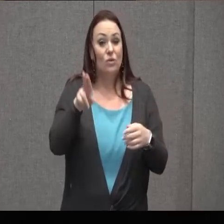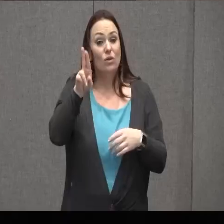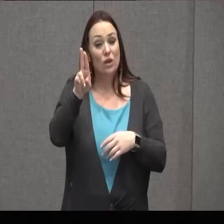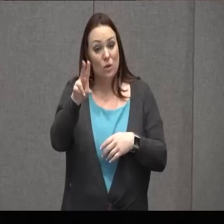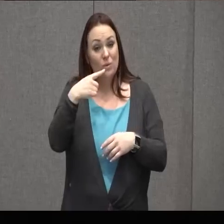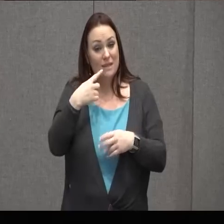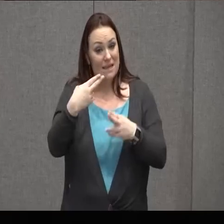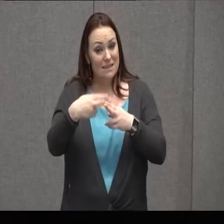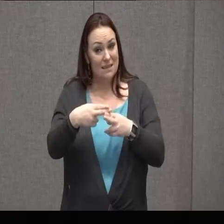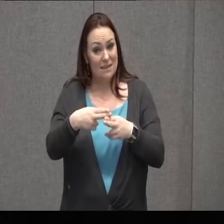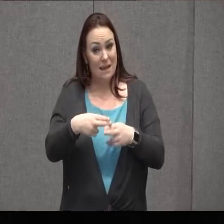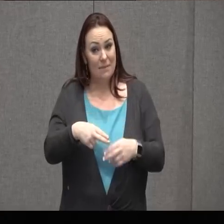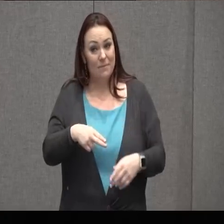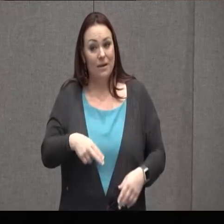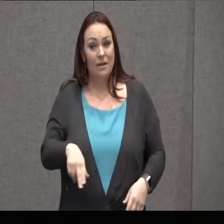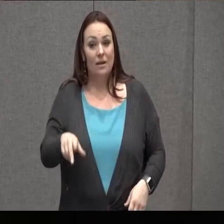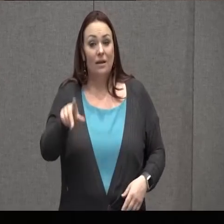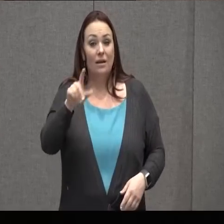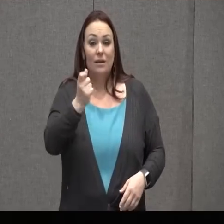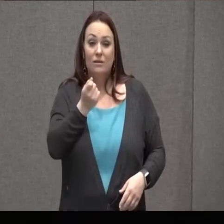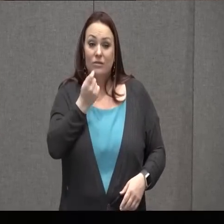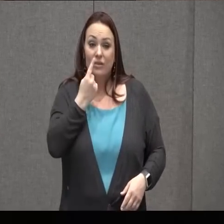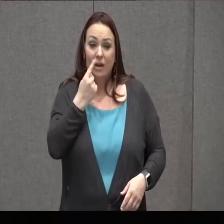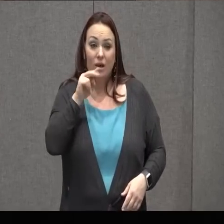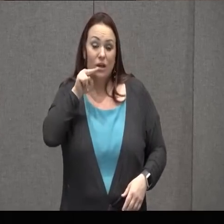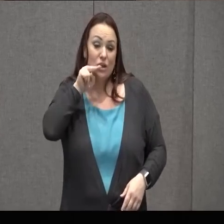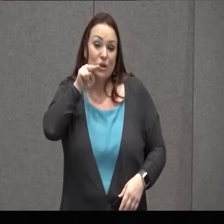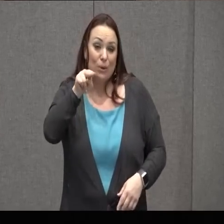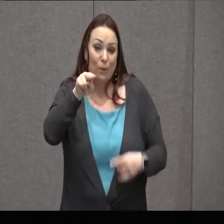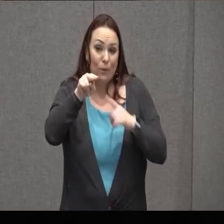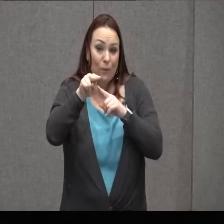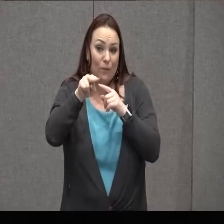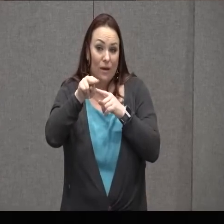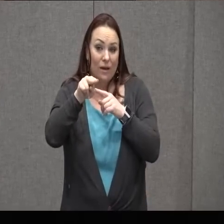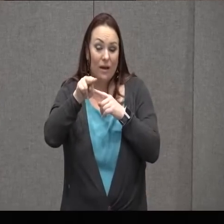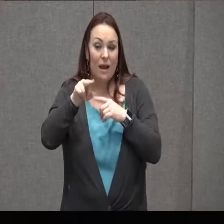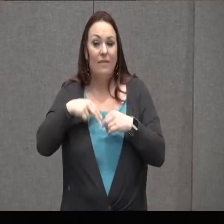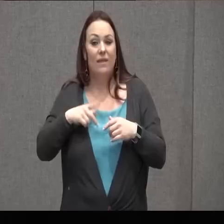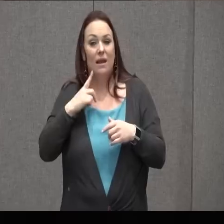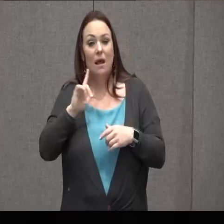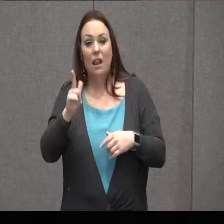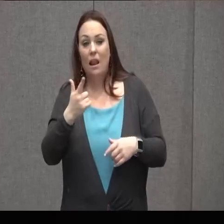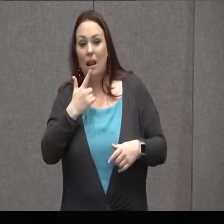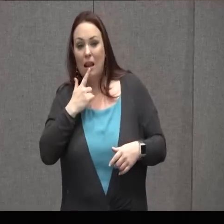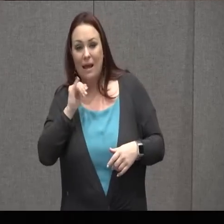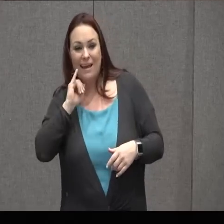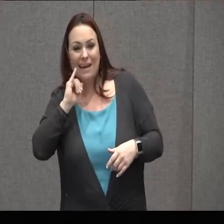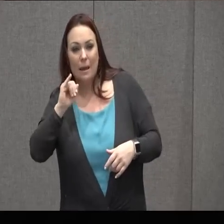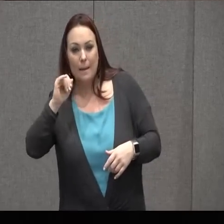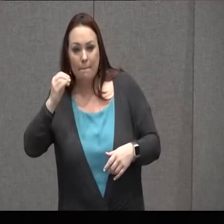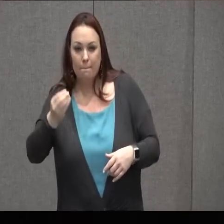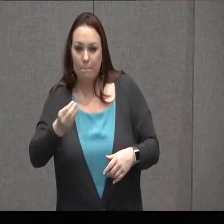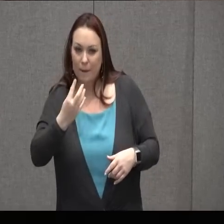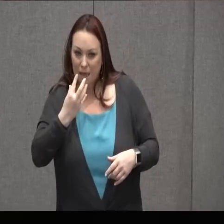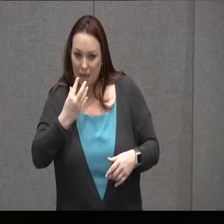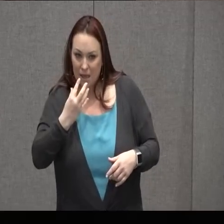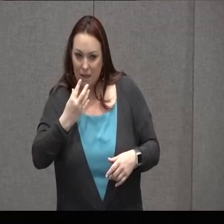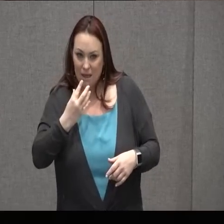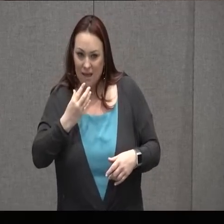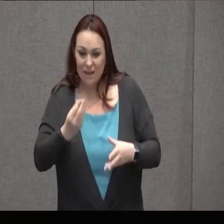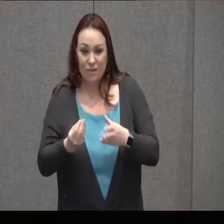name. Because it has a consonant. This is closed. And this works with really big